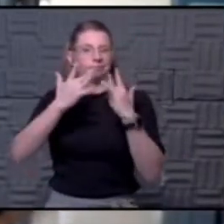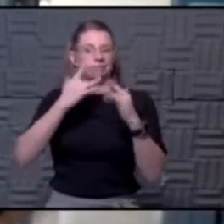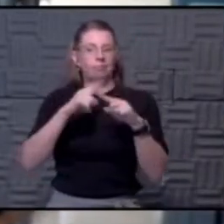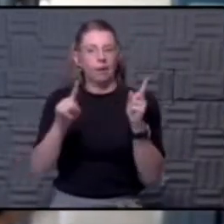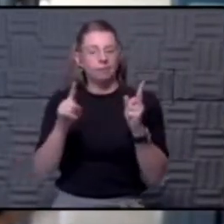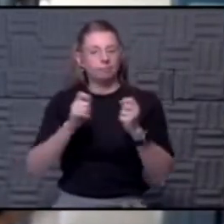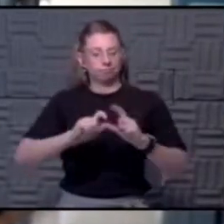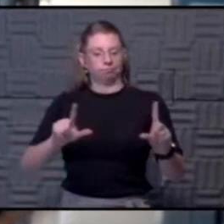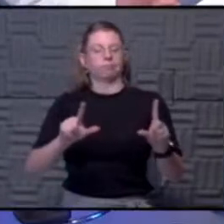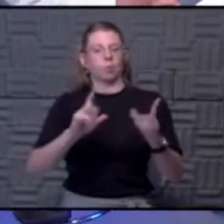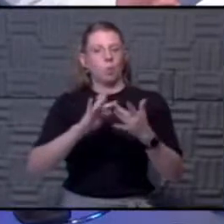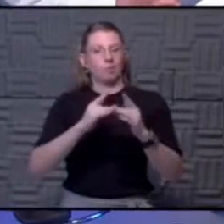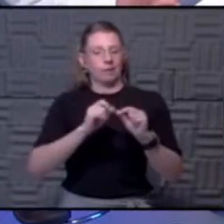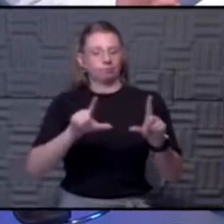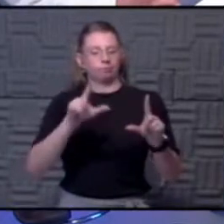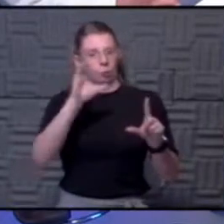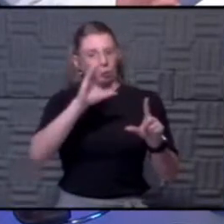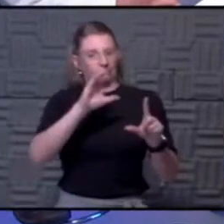our website.